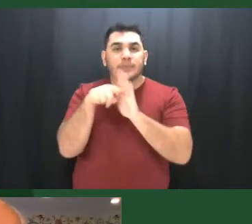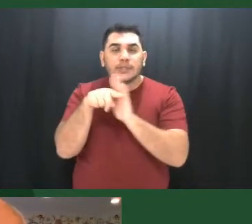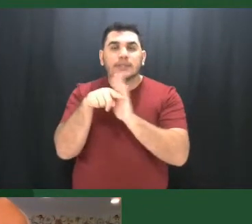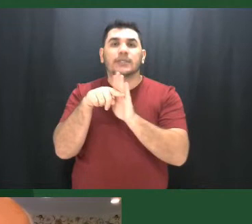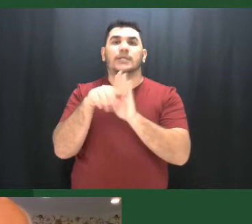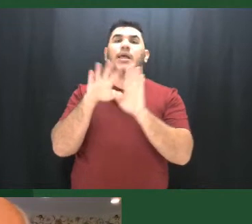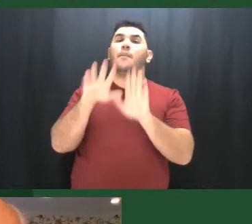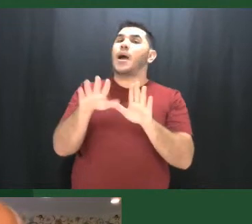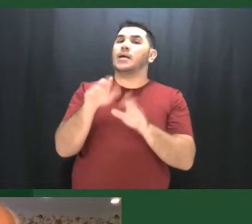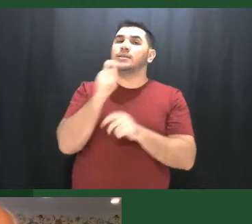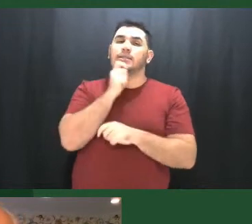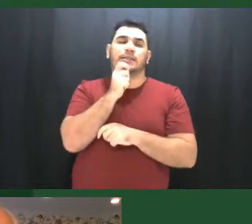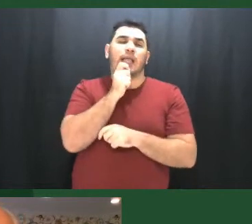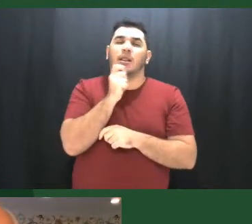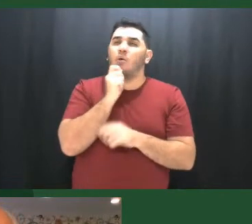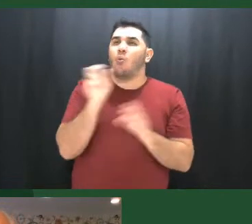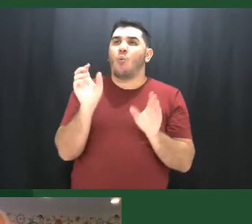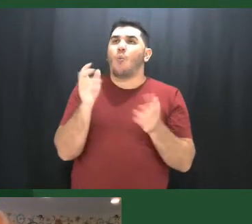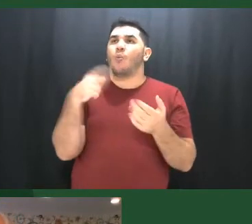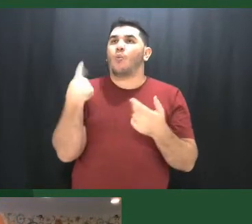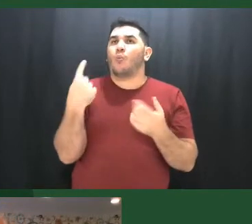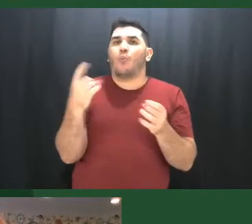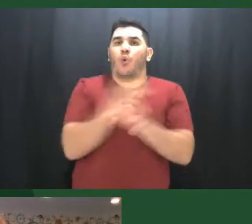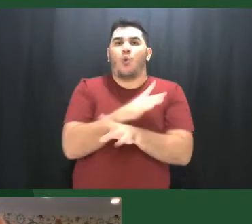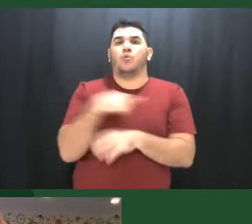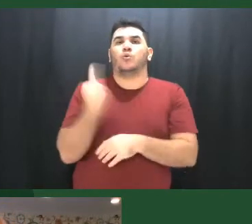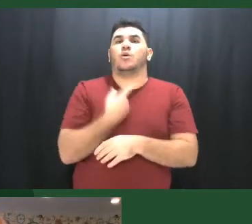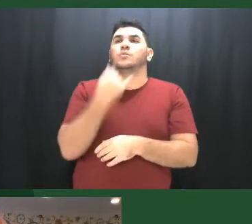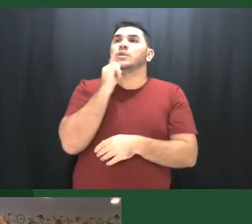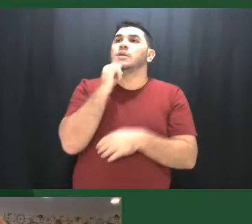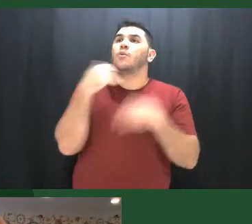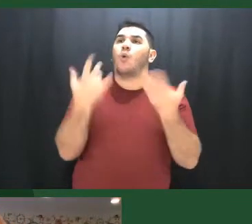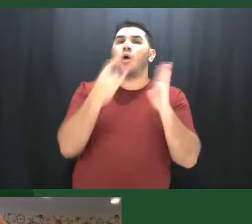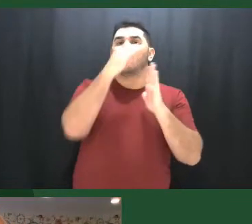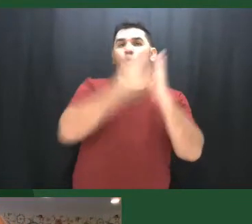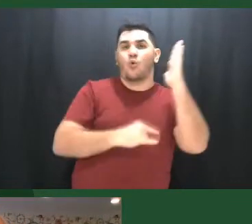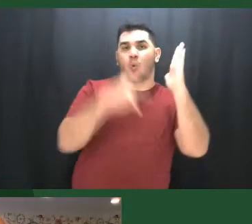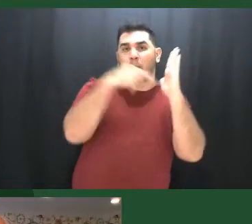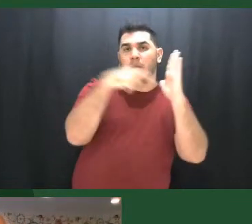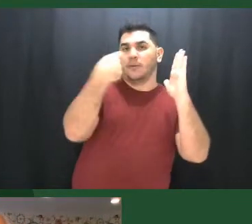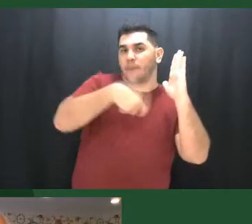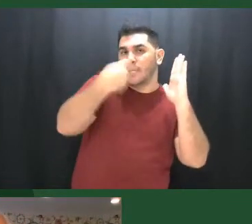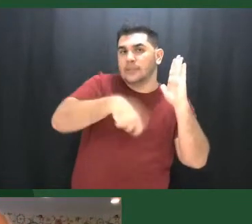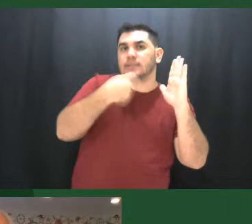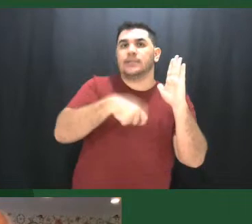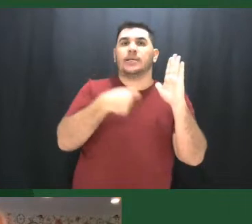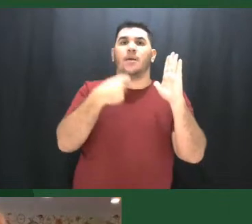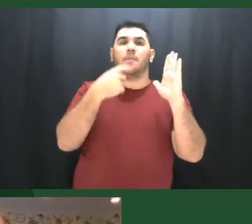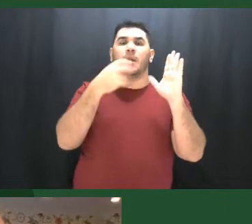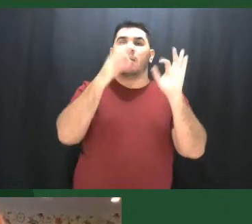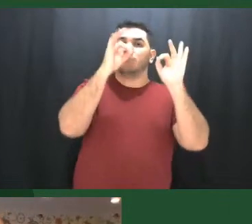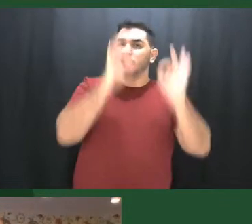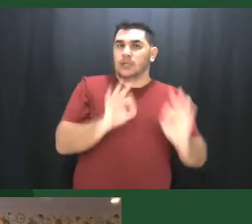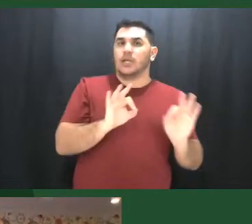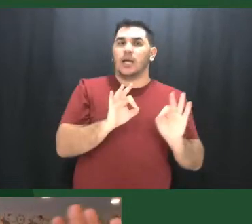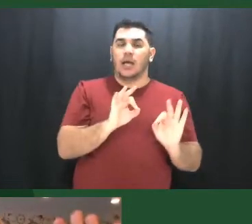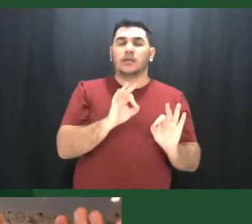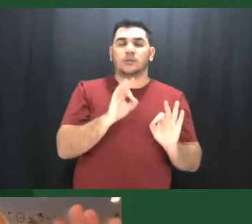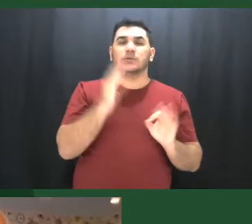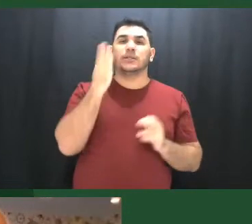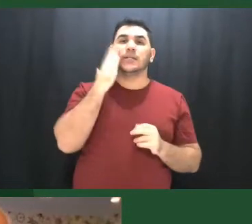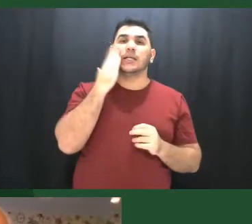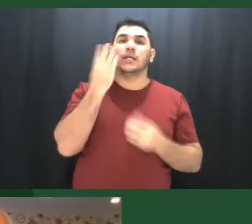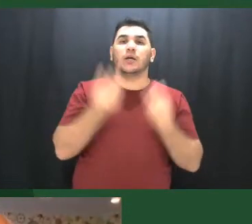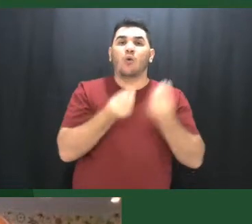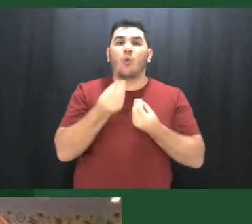is necessary. You've got the right question. That's one of the research issues that this community could take on. Thank you again.